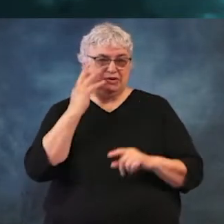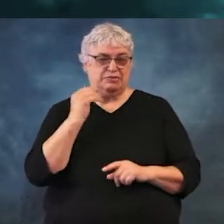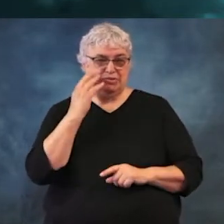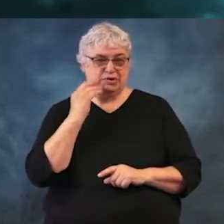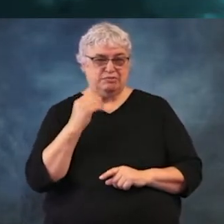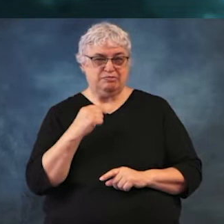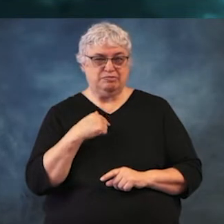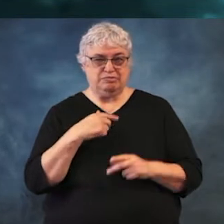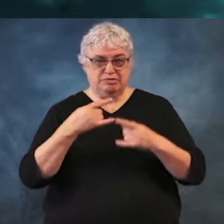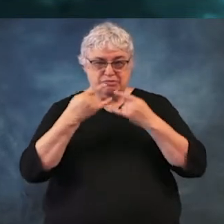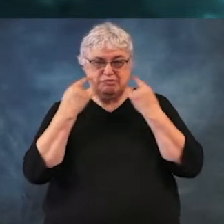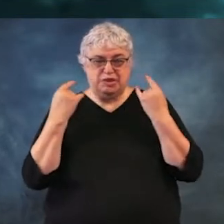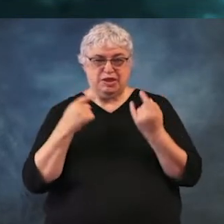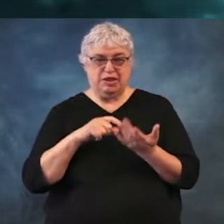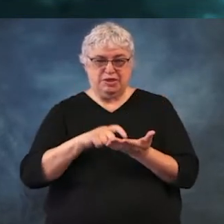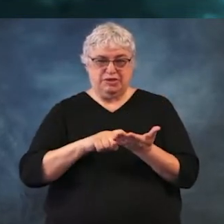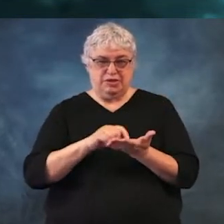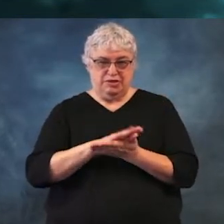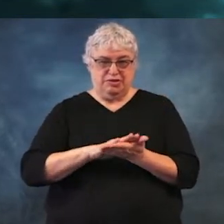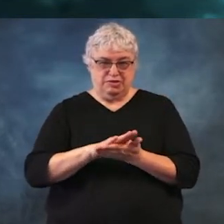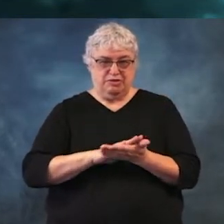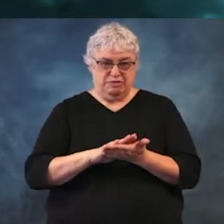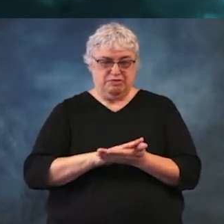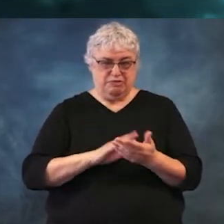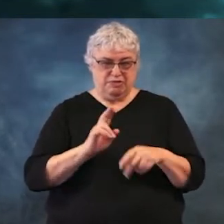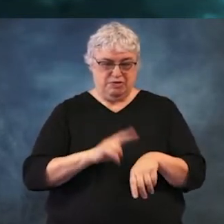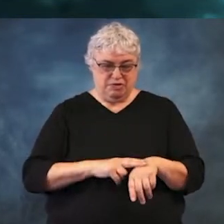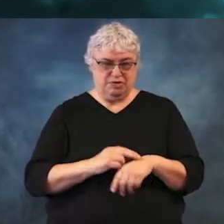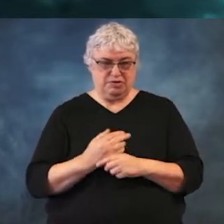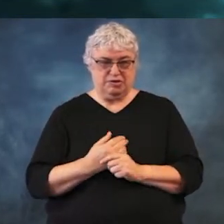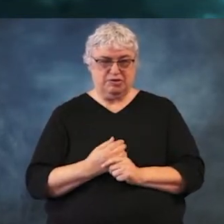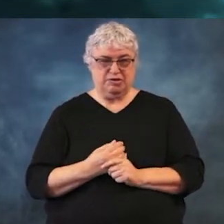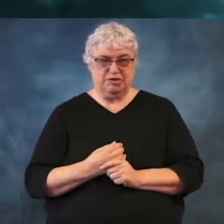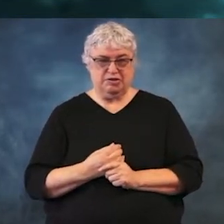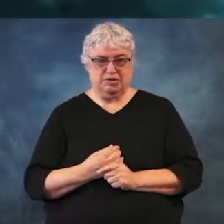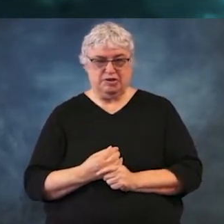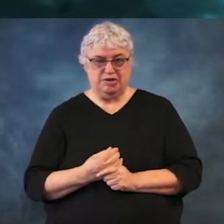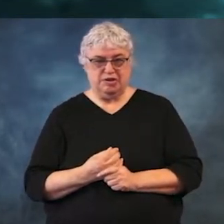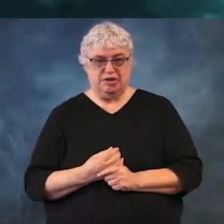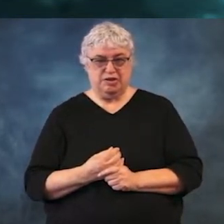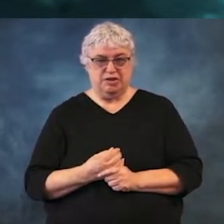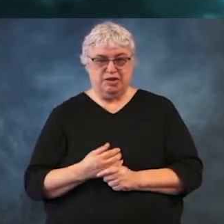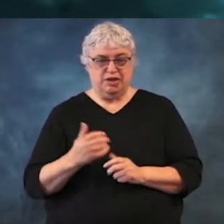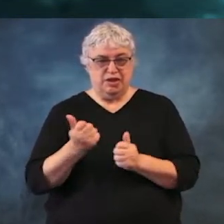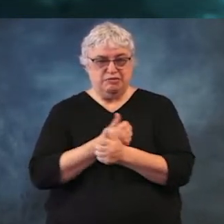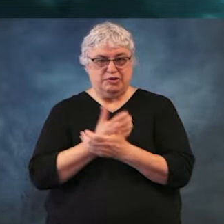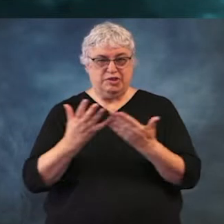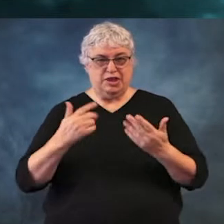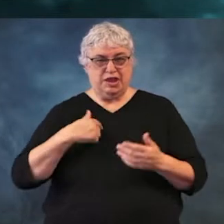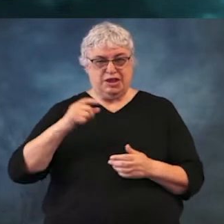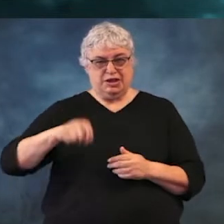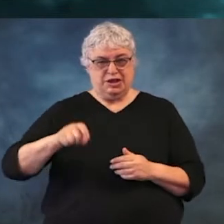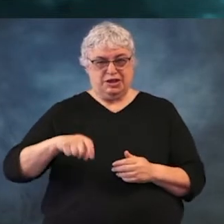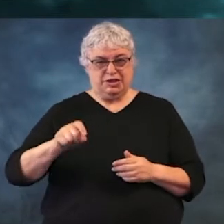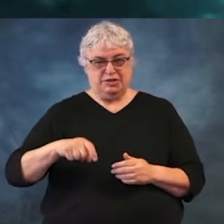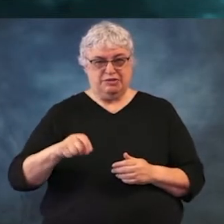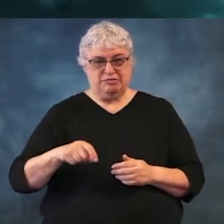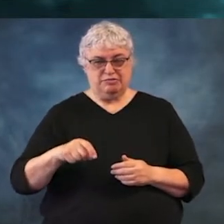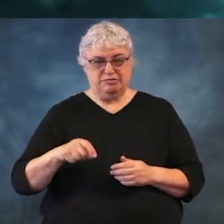I would take my mask and my hand sanitizer, and I would take all the stuff that I would need,